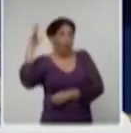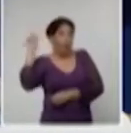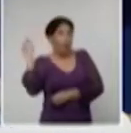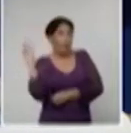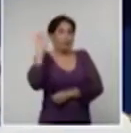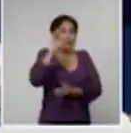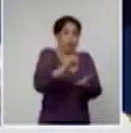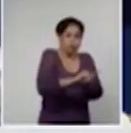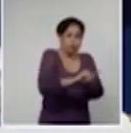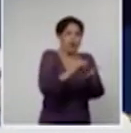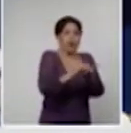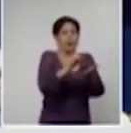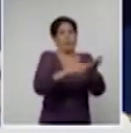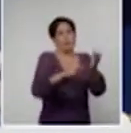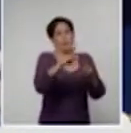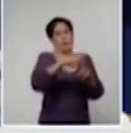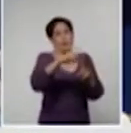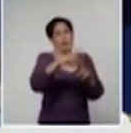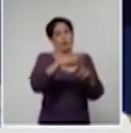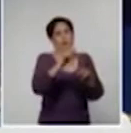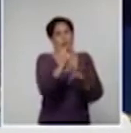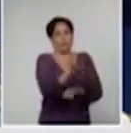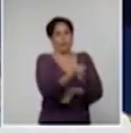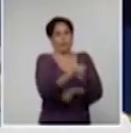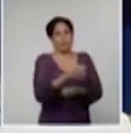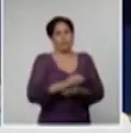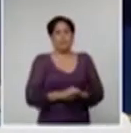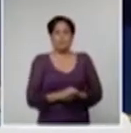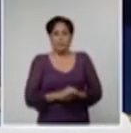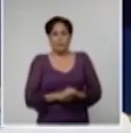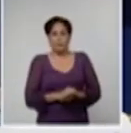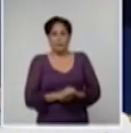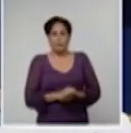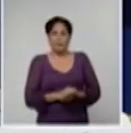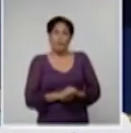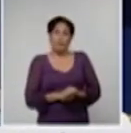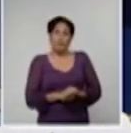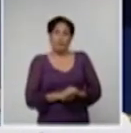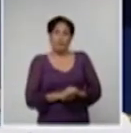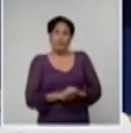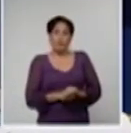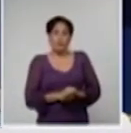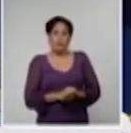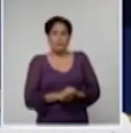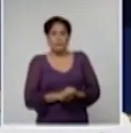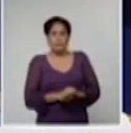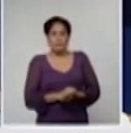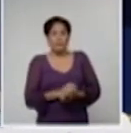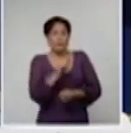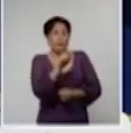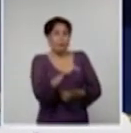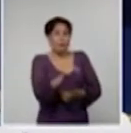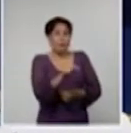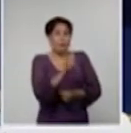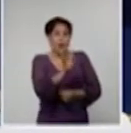to yesterday's. And now it currently has a positivity rate of